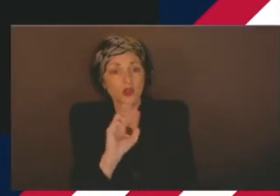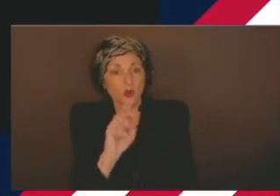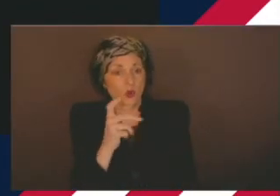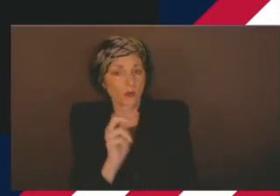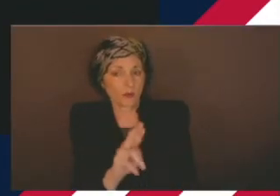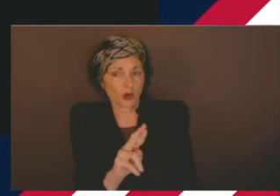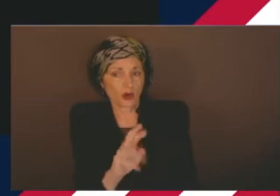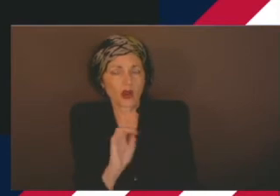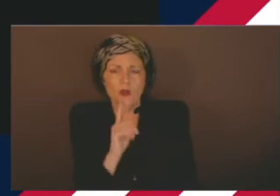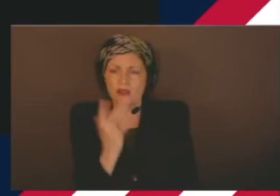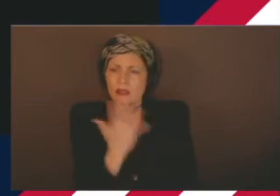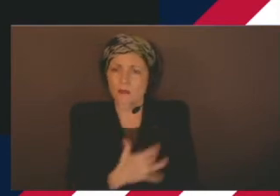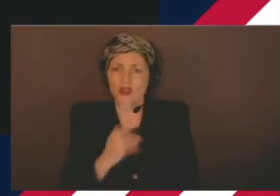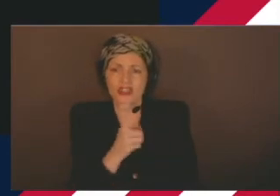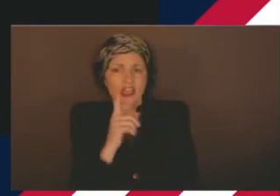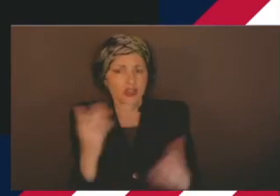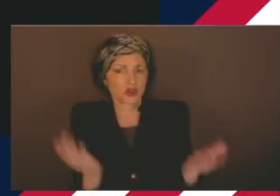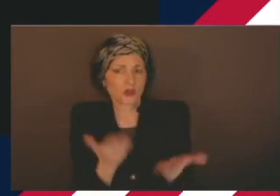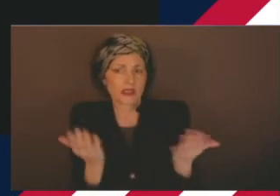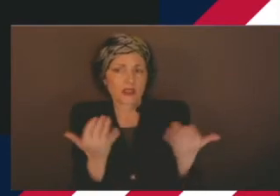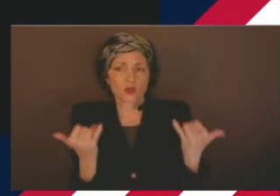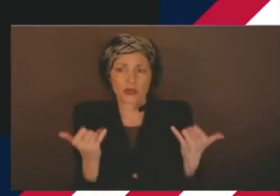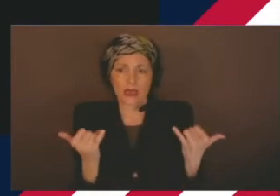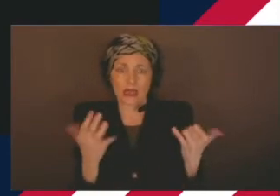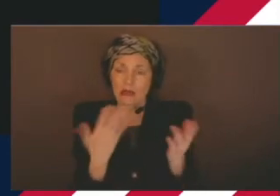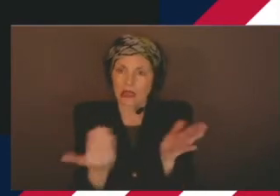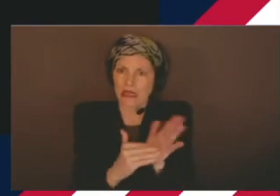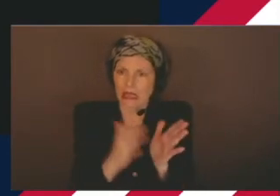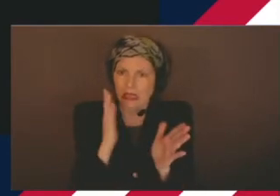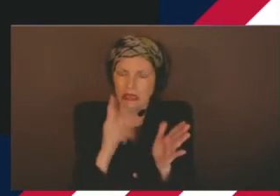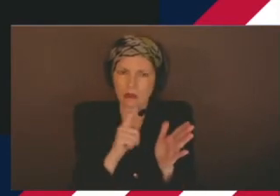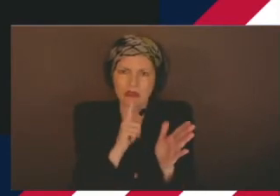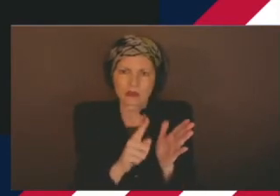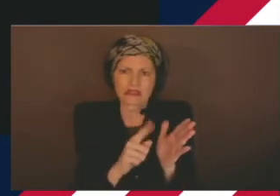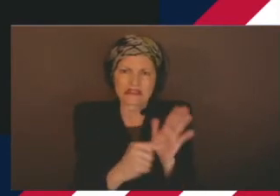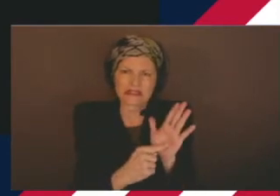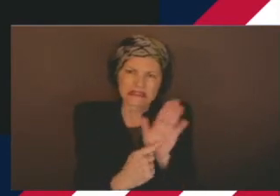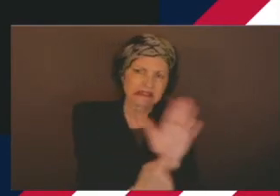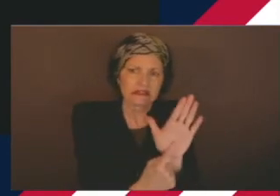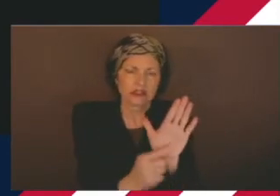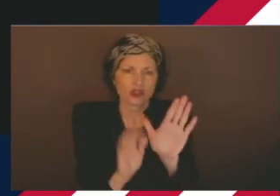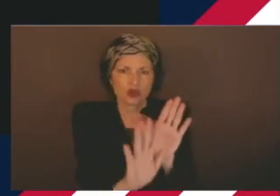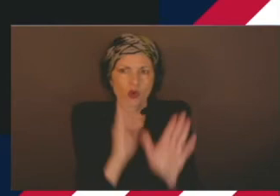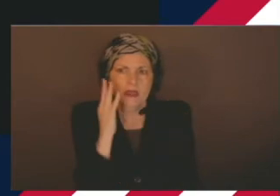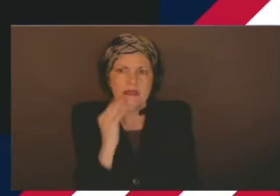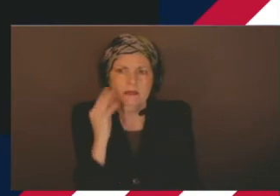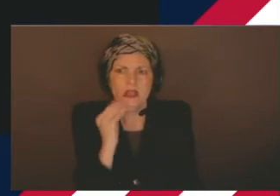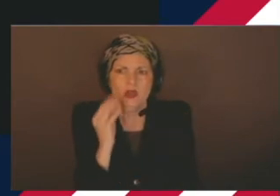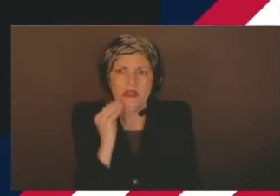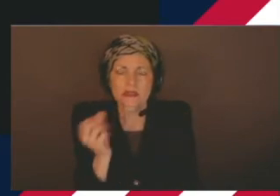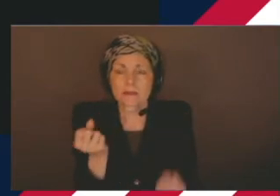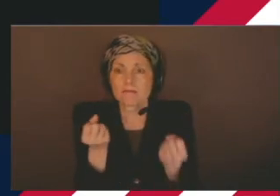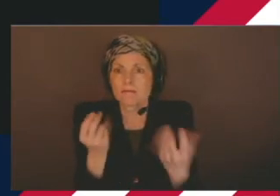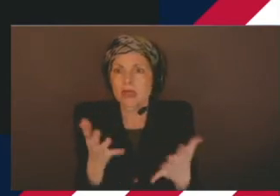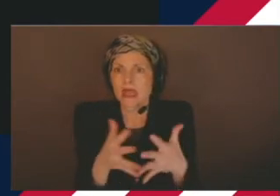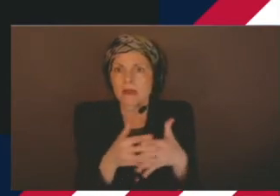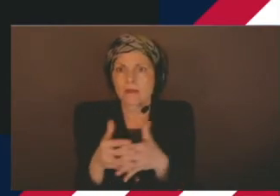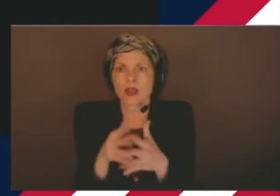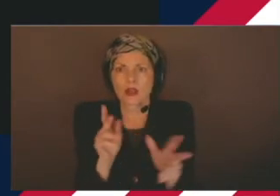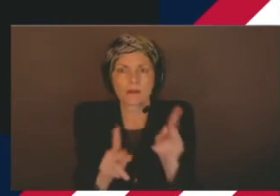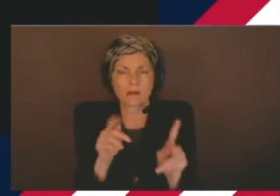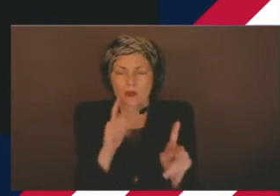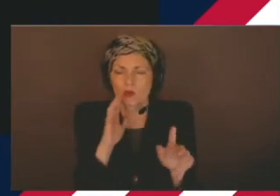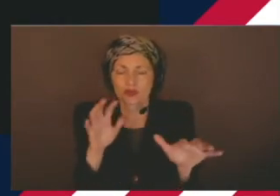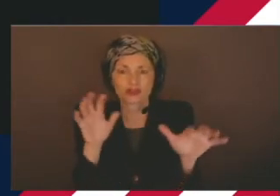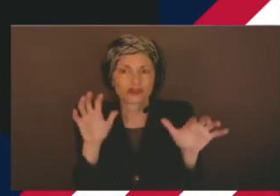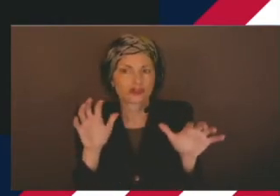you de-emphasized your experience. I think Americans were shocked, whether it is in your incidents